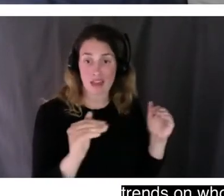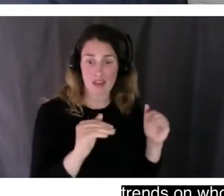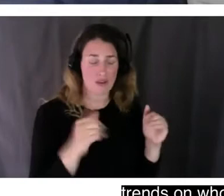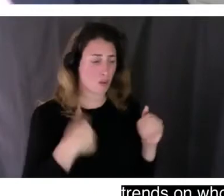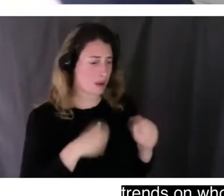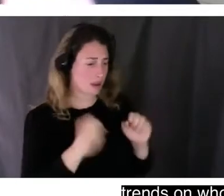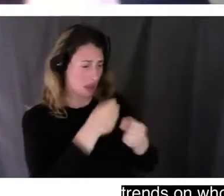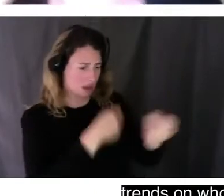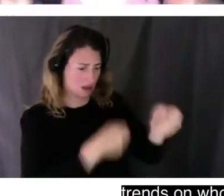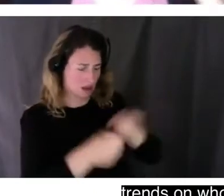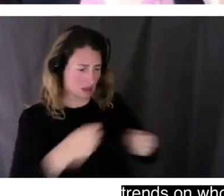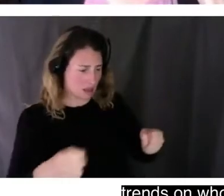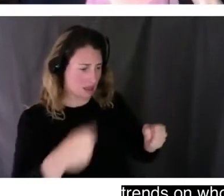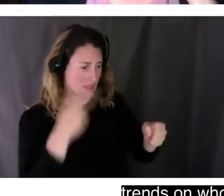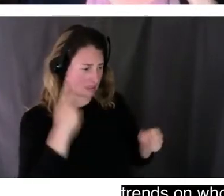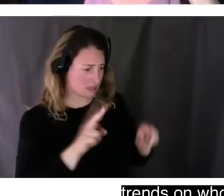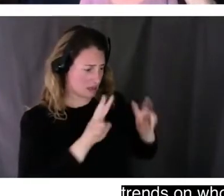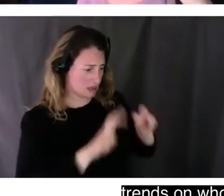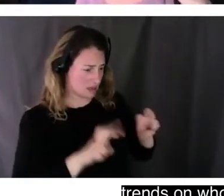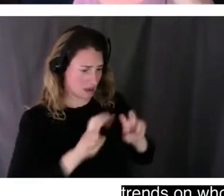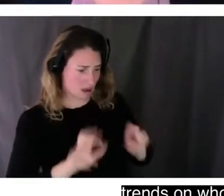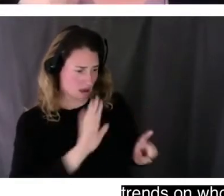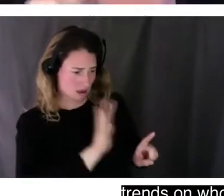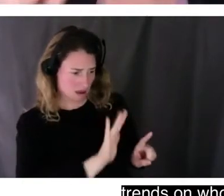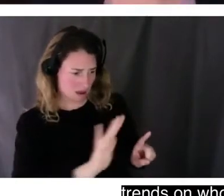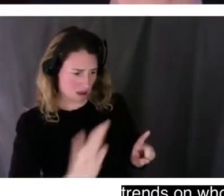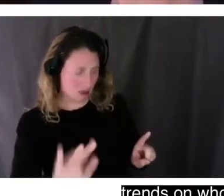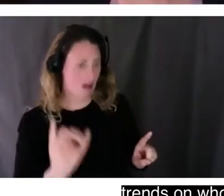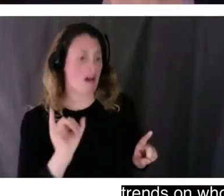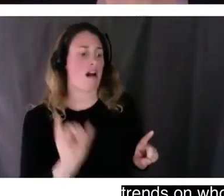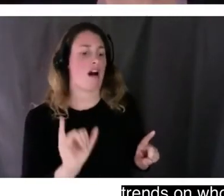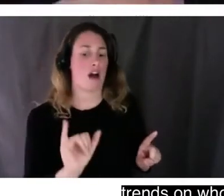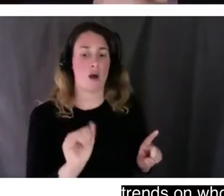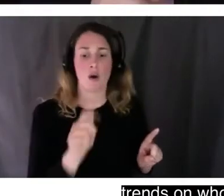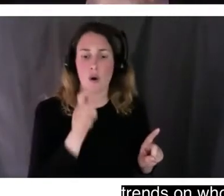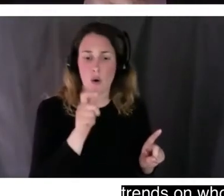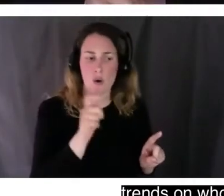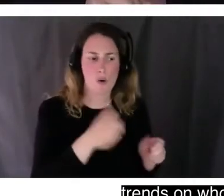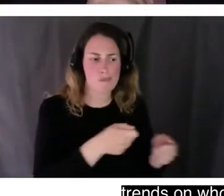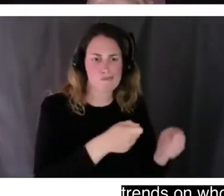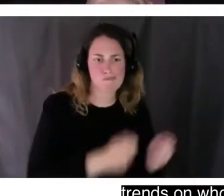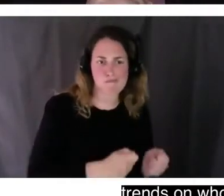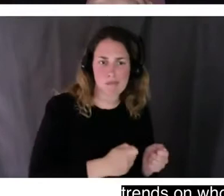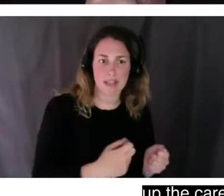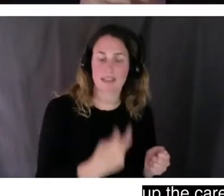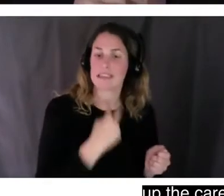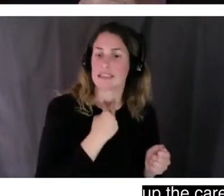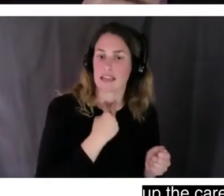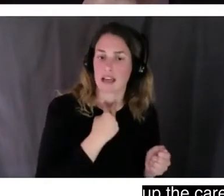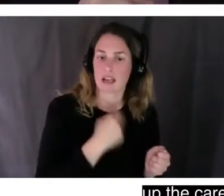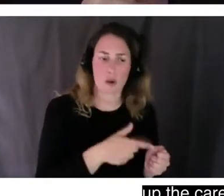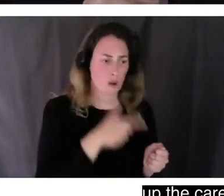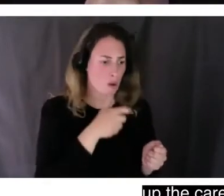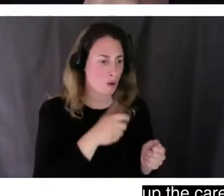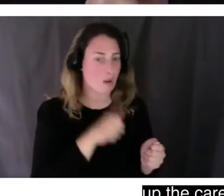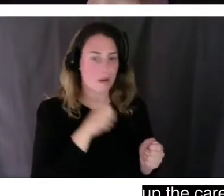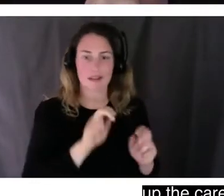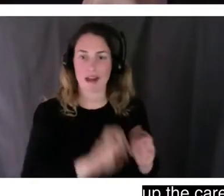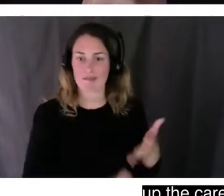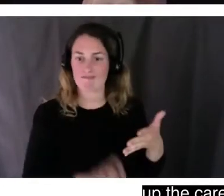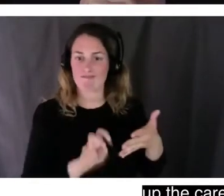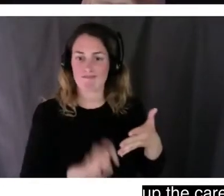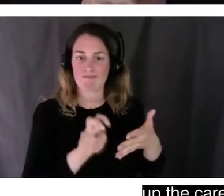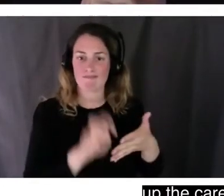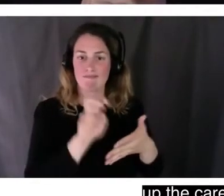at trends on who's being stuck, who's not moving up the career